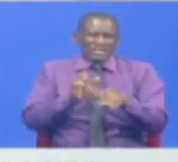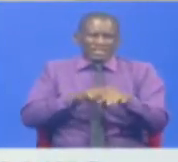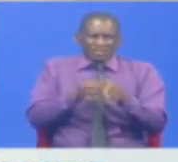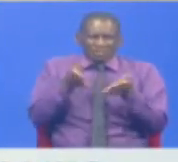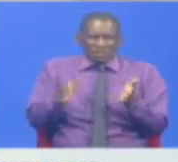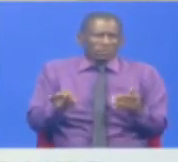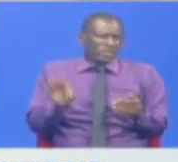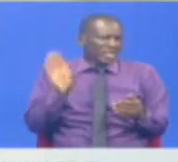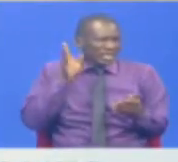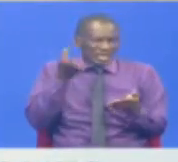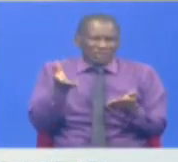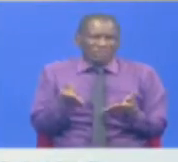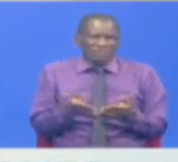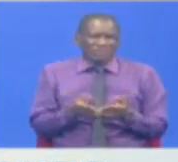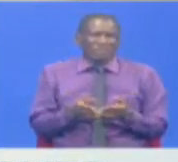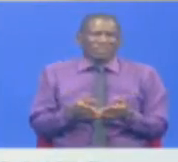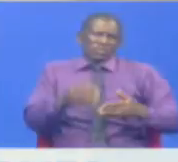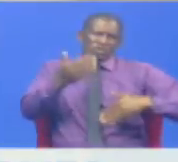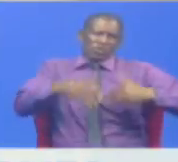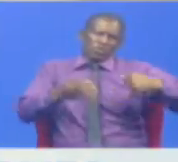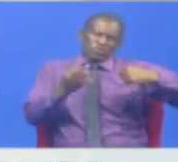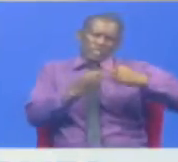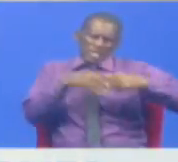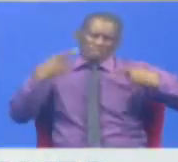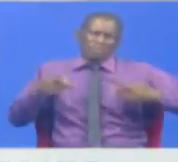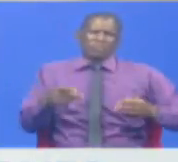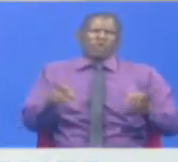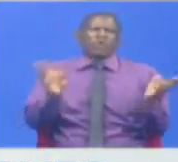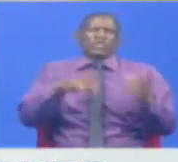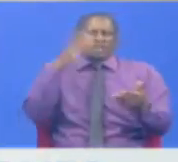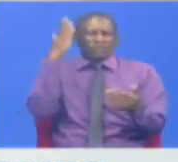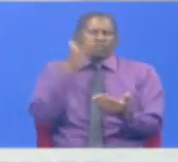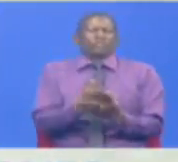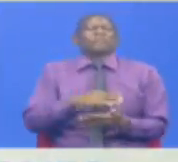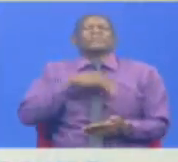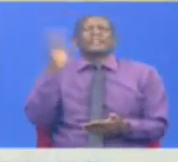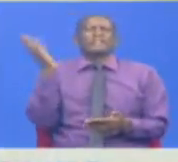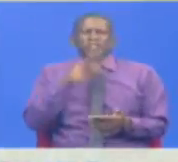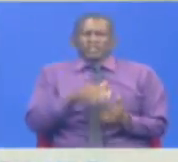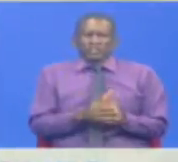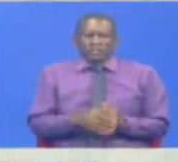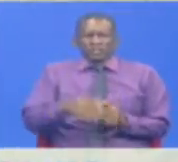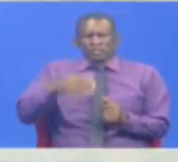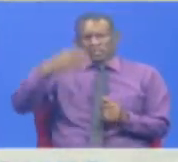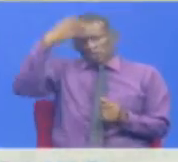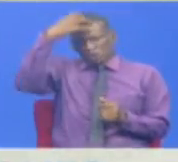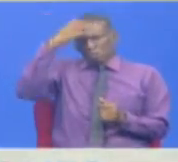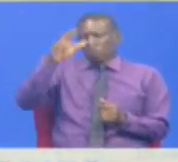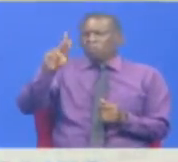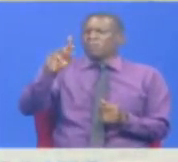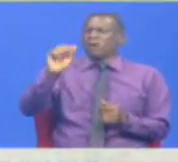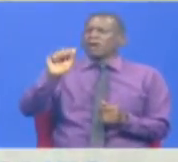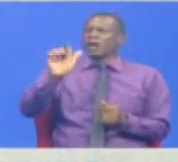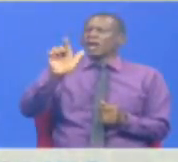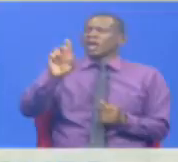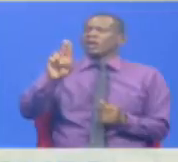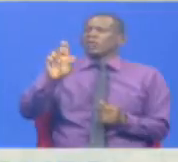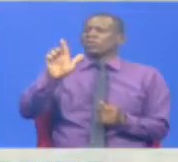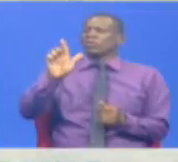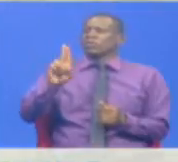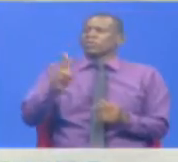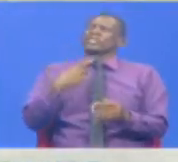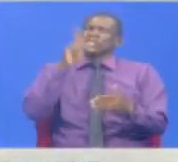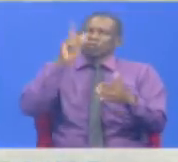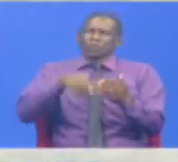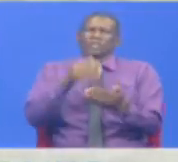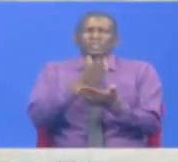unasikia ni karibu watu 8 imekuwa confirmed wamekufa. Pope Kalul's camp claims that some of the policemen deployed to quell